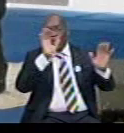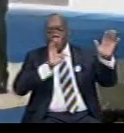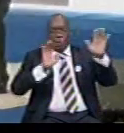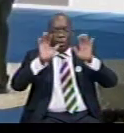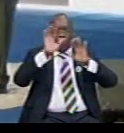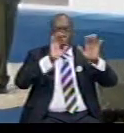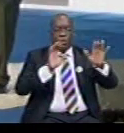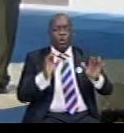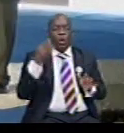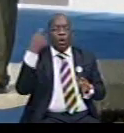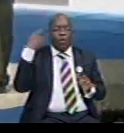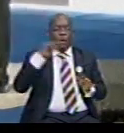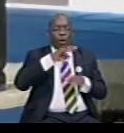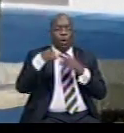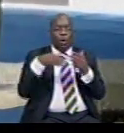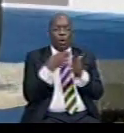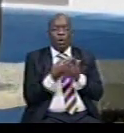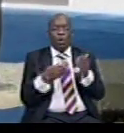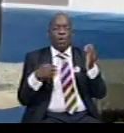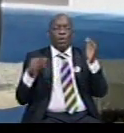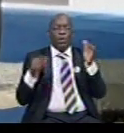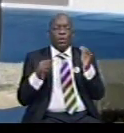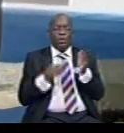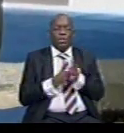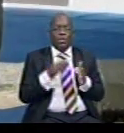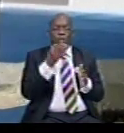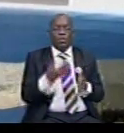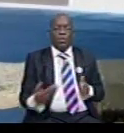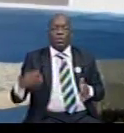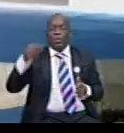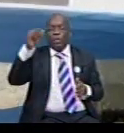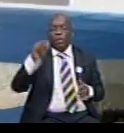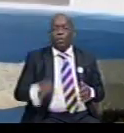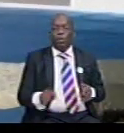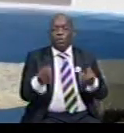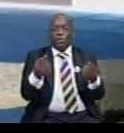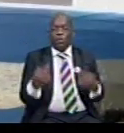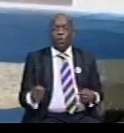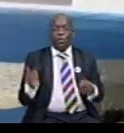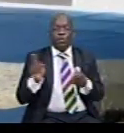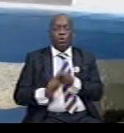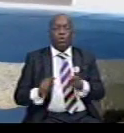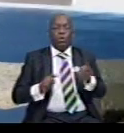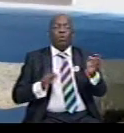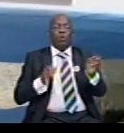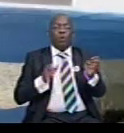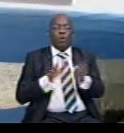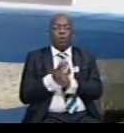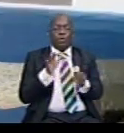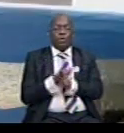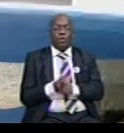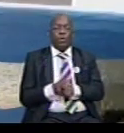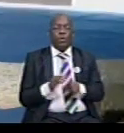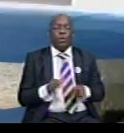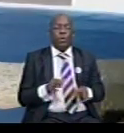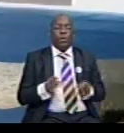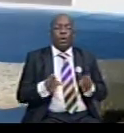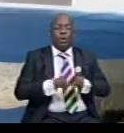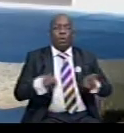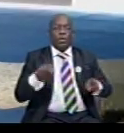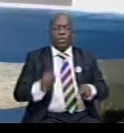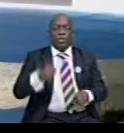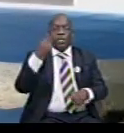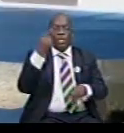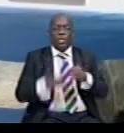all these things must come to pass, but the end is